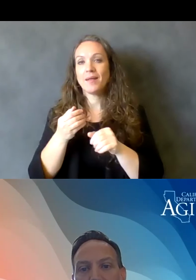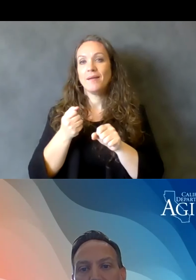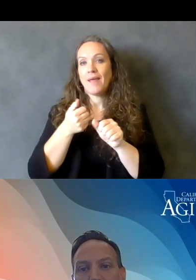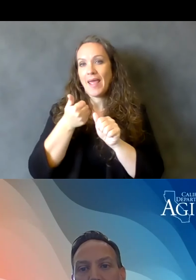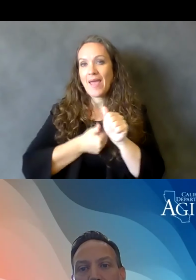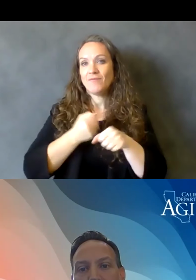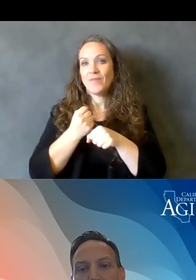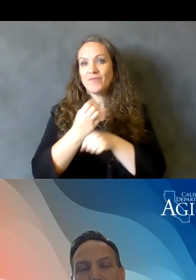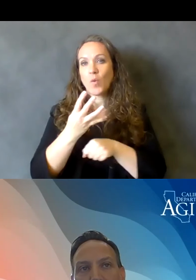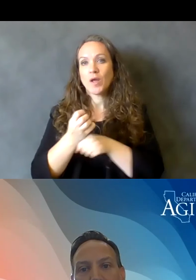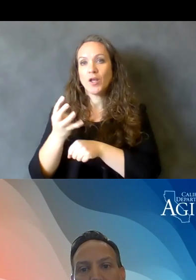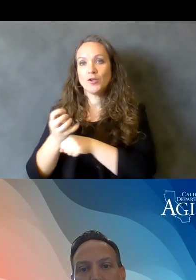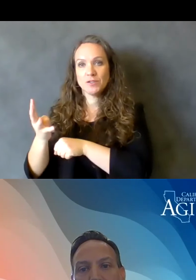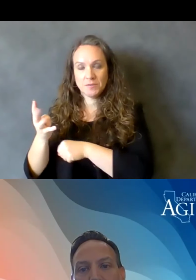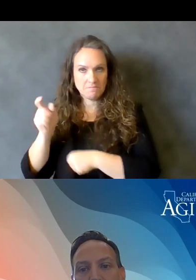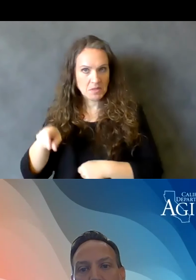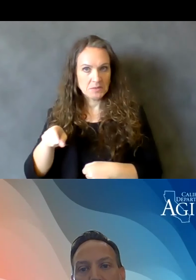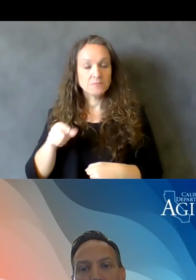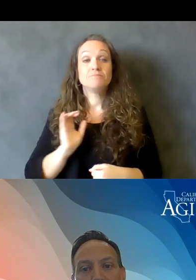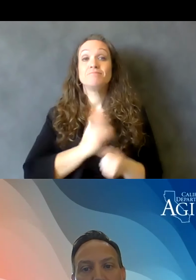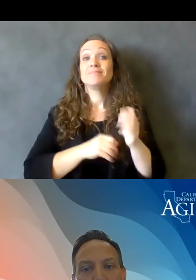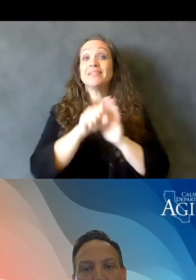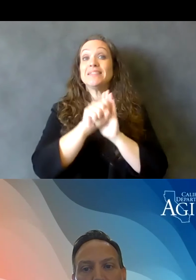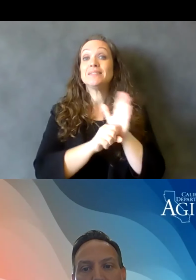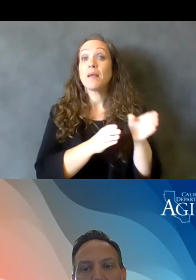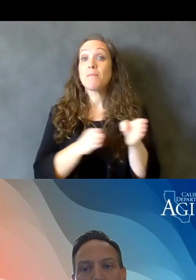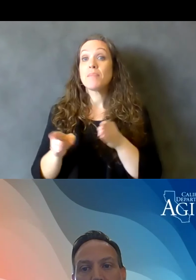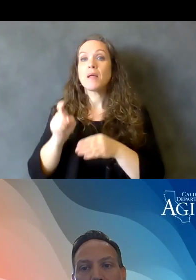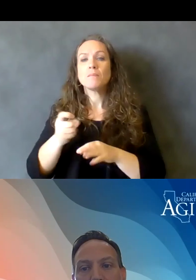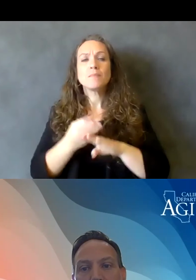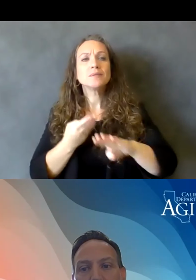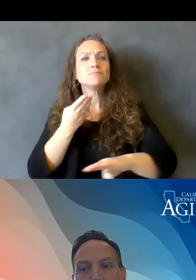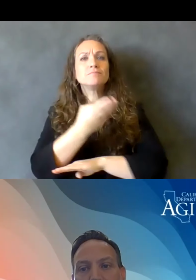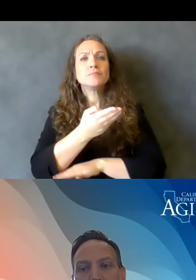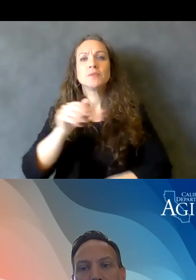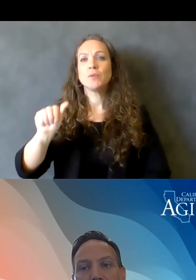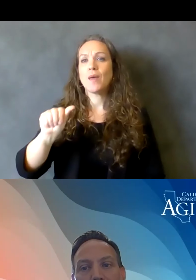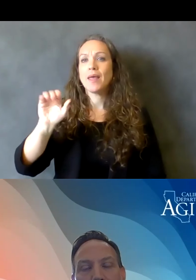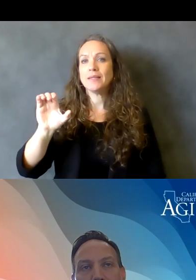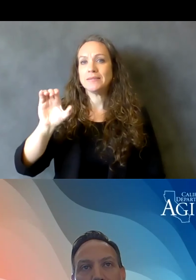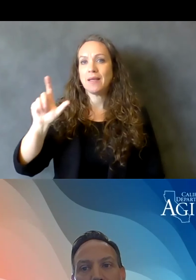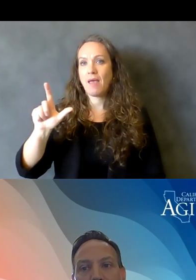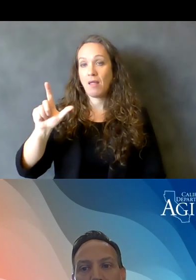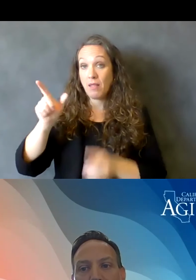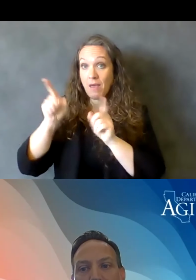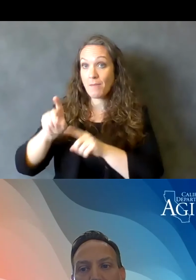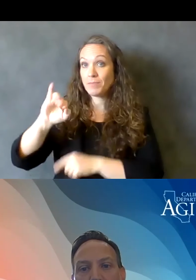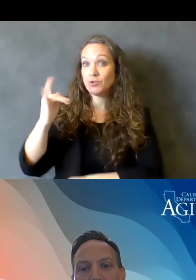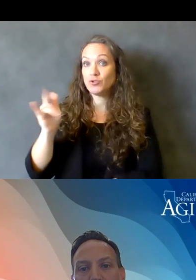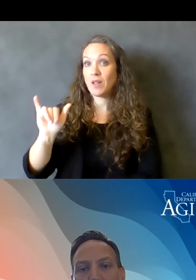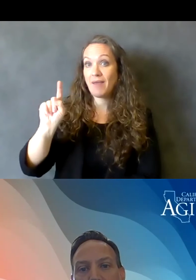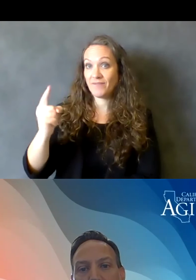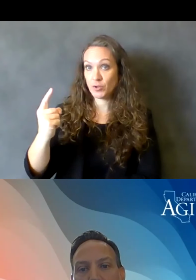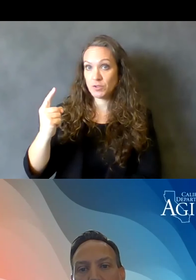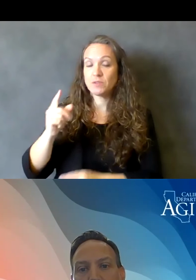community living. Our state plan is required to be submitted to ACL on July 1st, and it goes into effect October